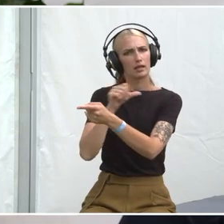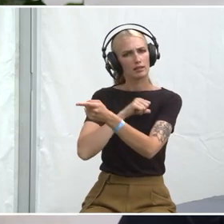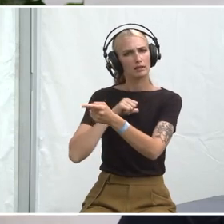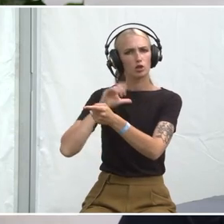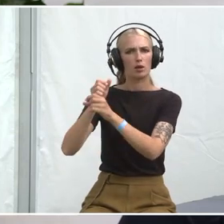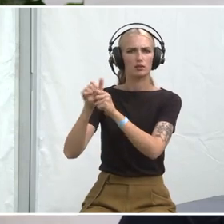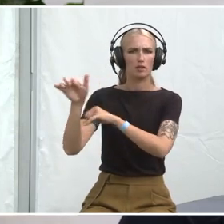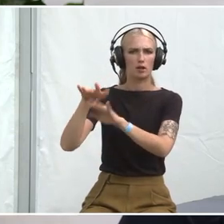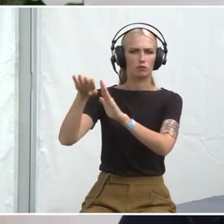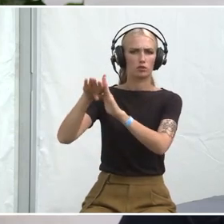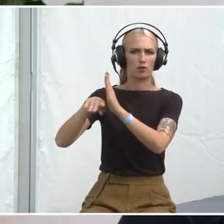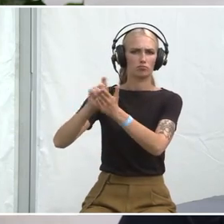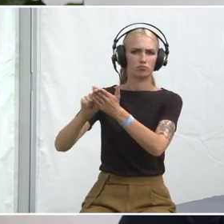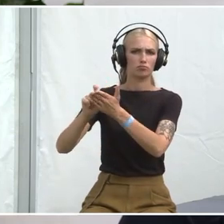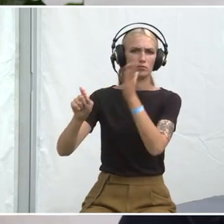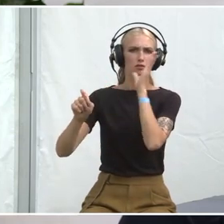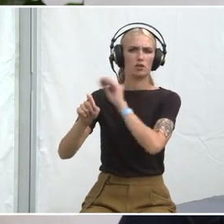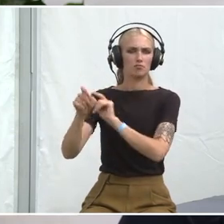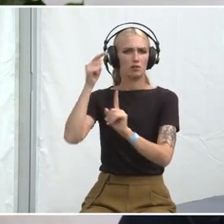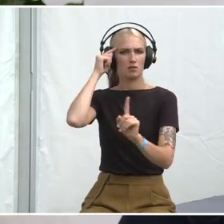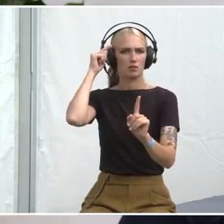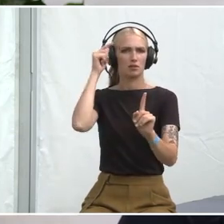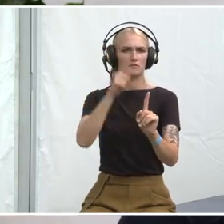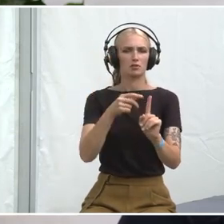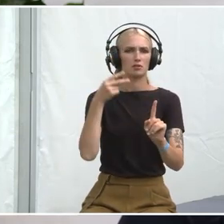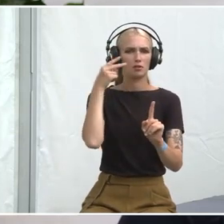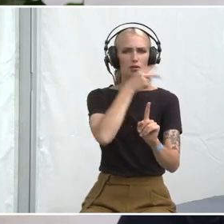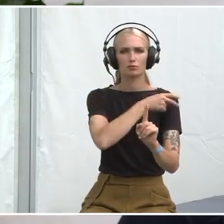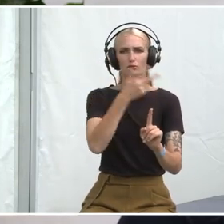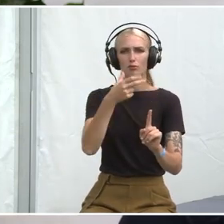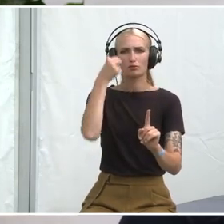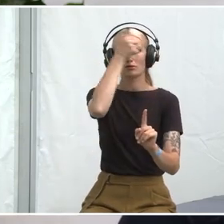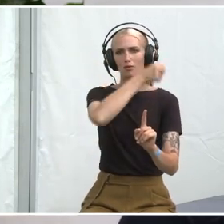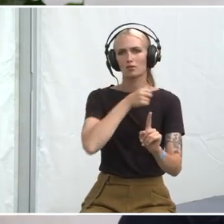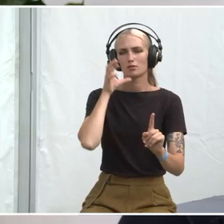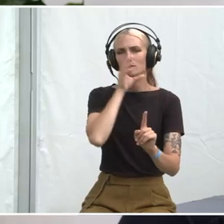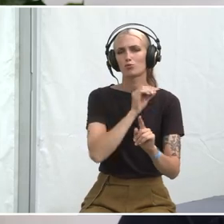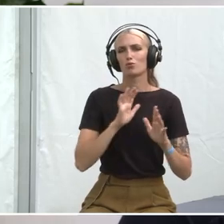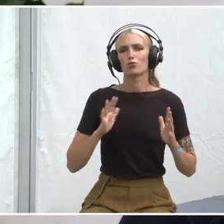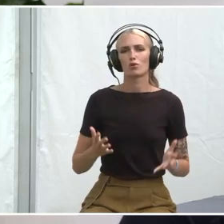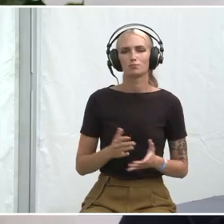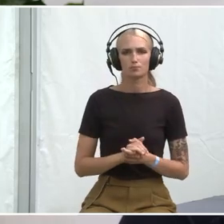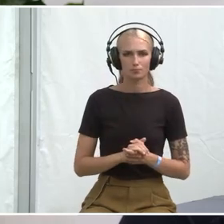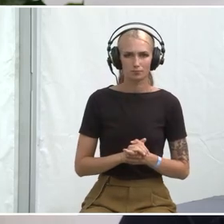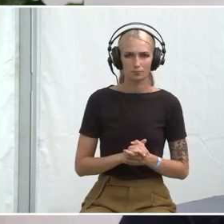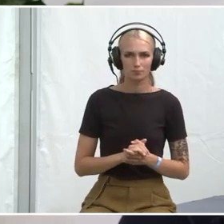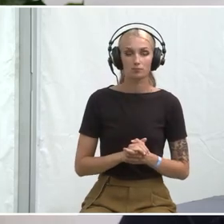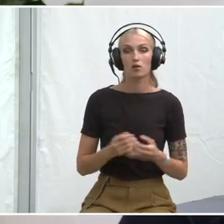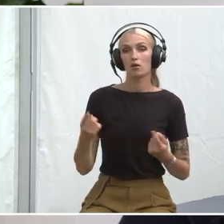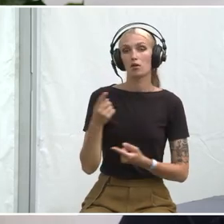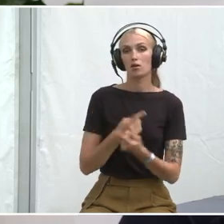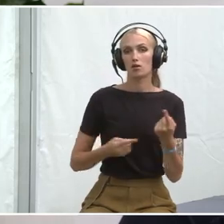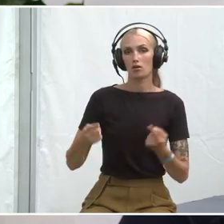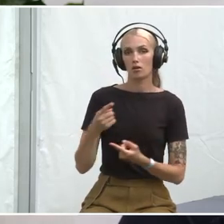in the social area in connection with their vision for 2030. To help us debate this topic